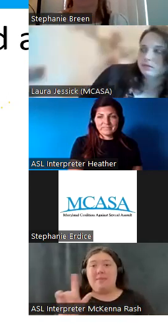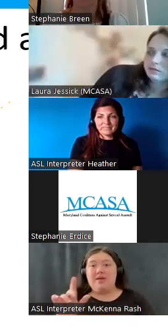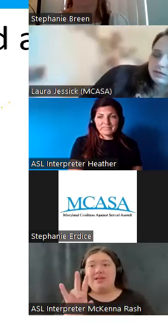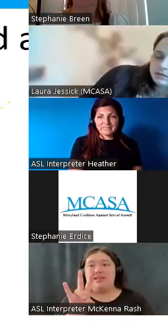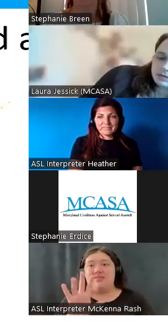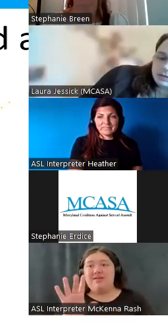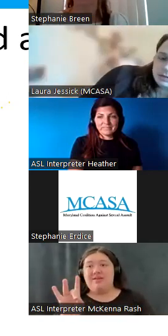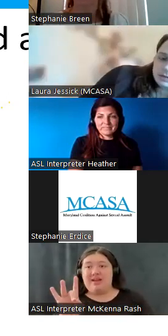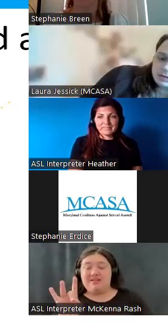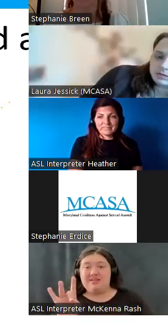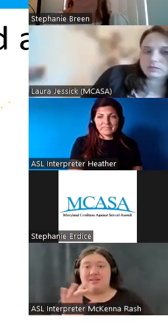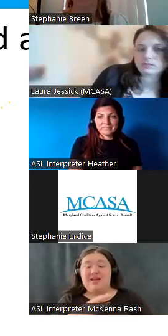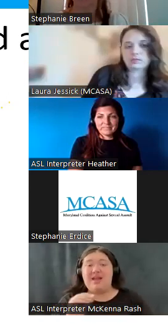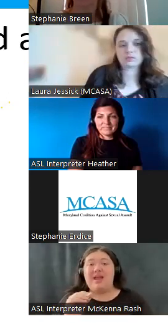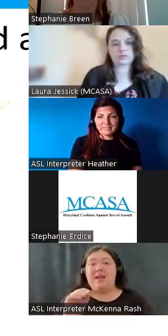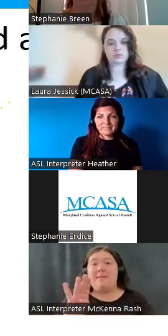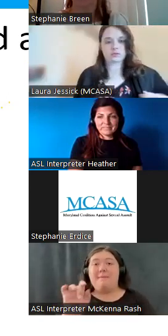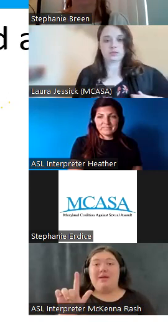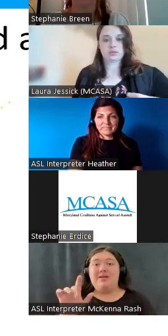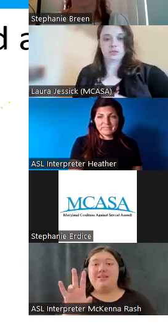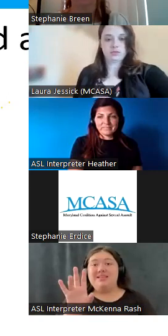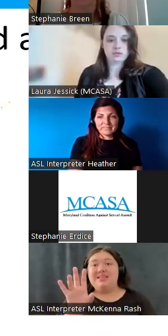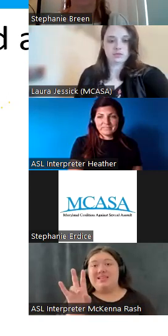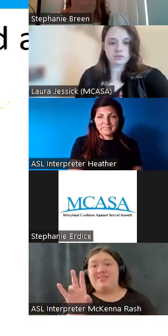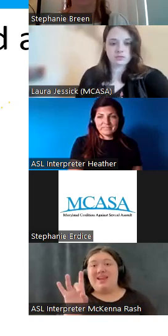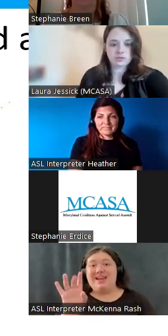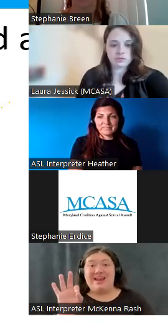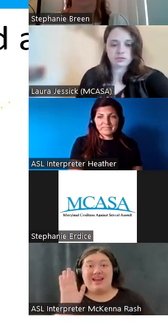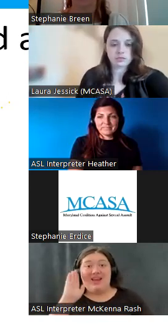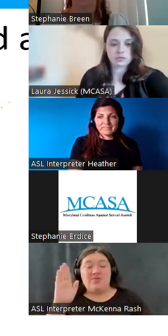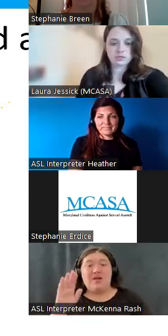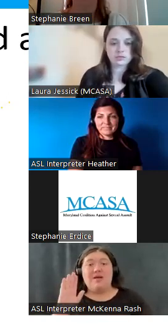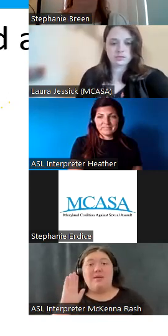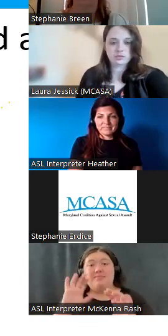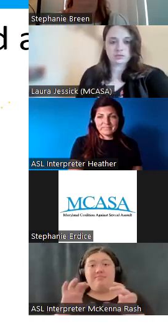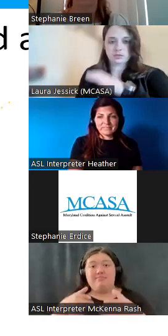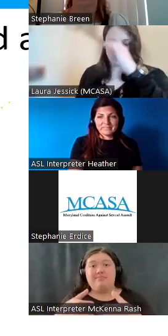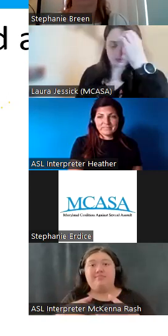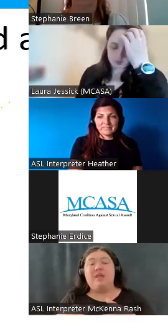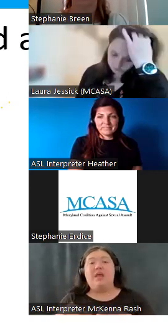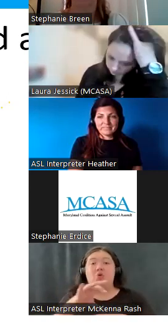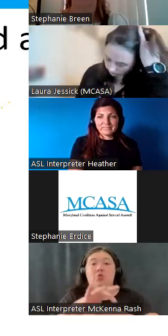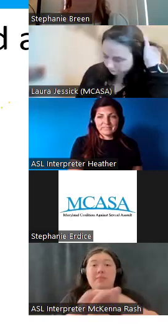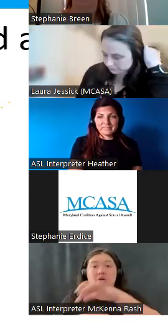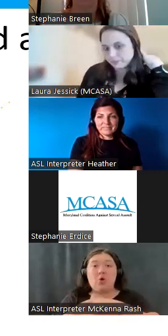758 and Senate Bill 789, and it will be codified in Criminal Procedure